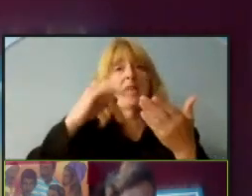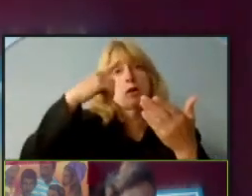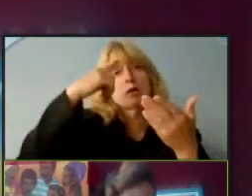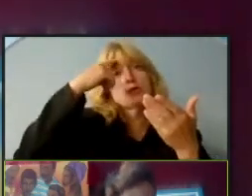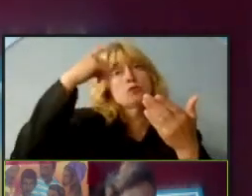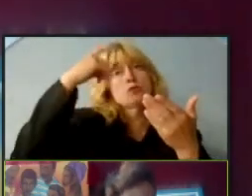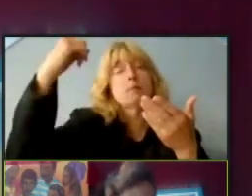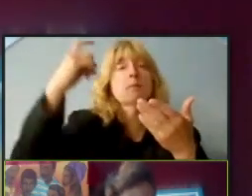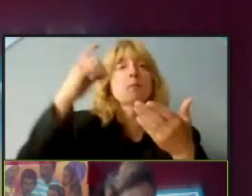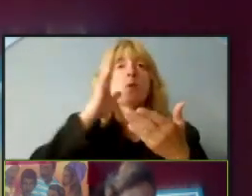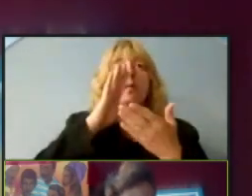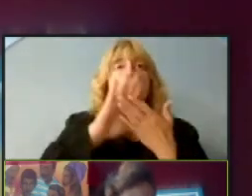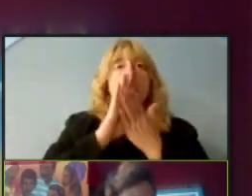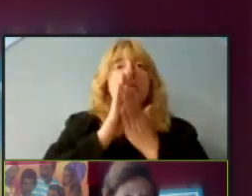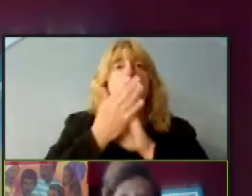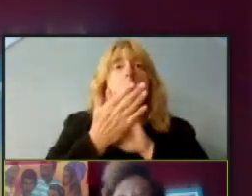load.